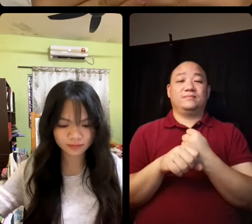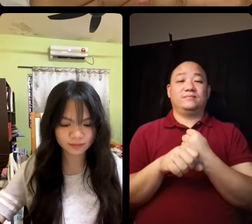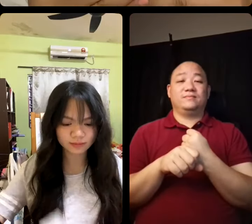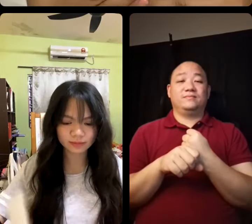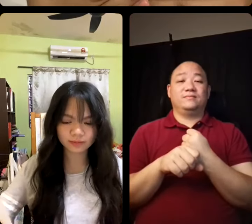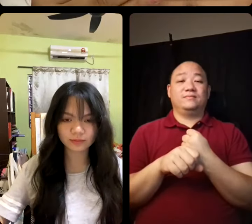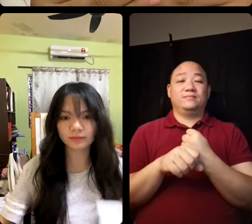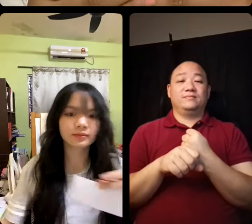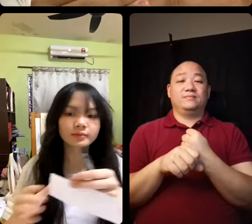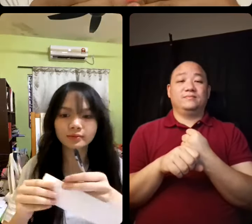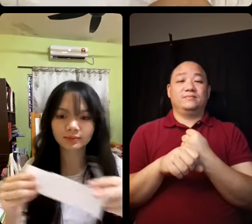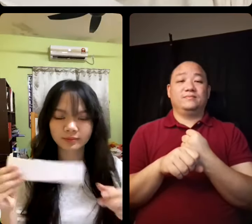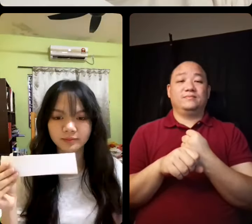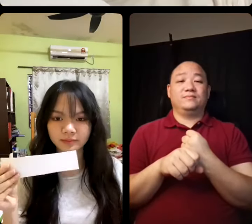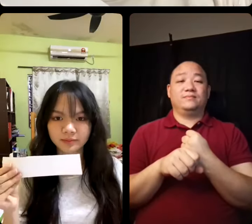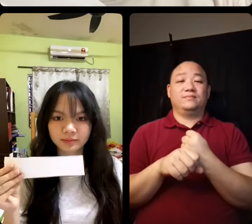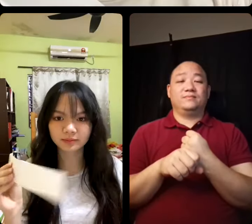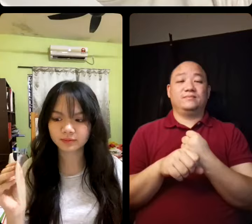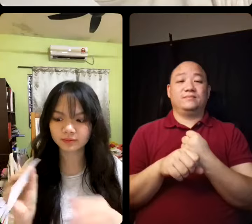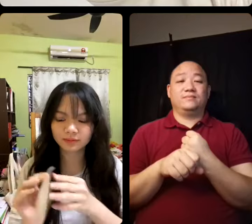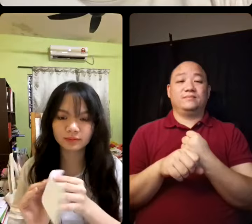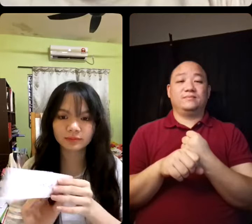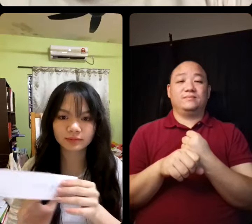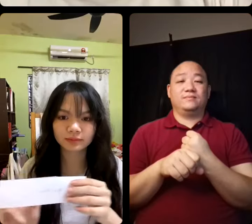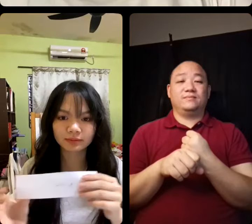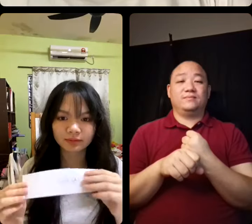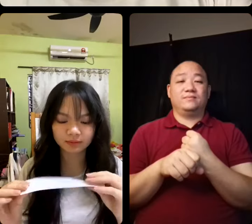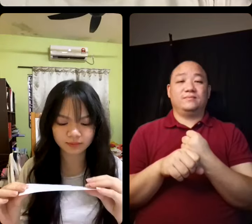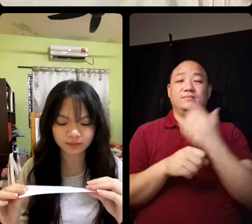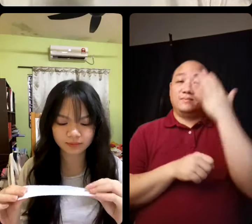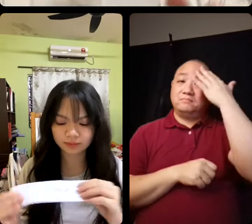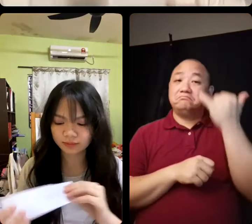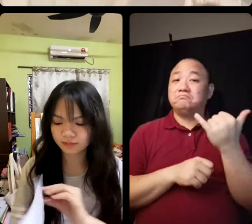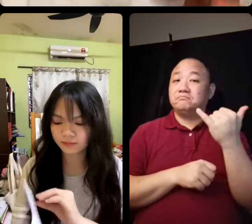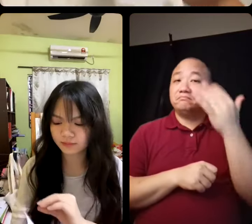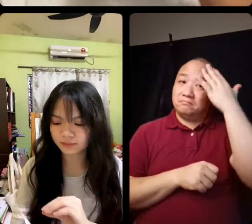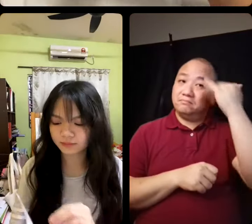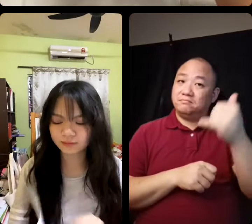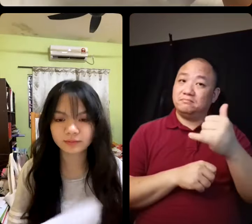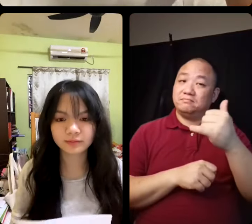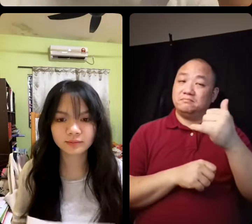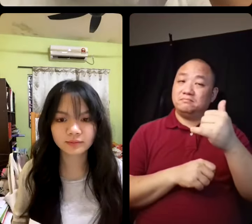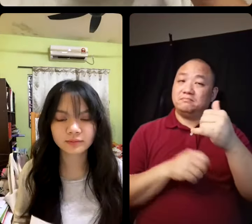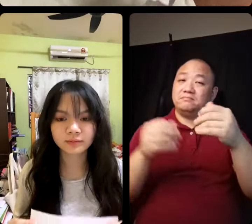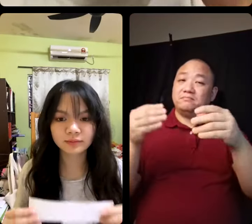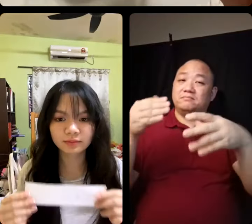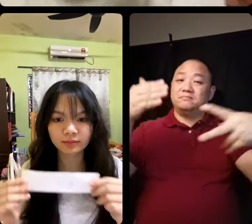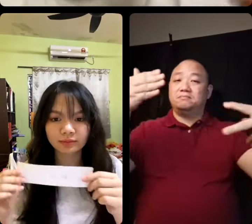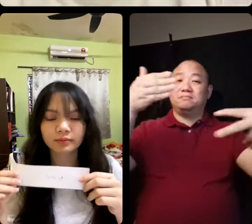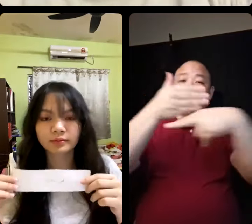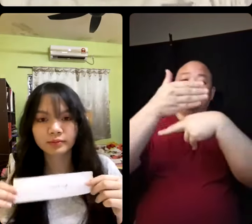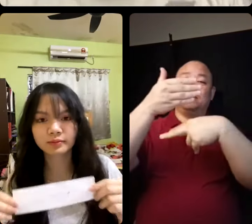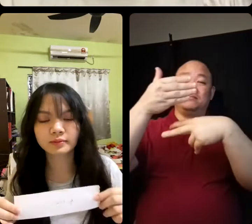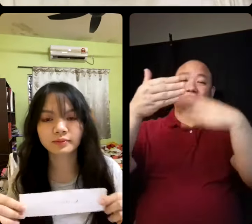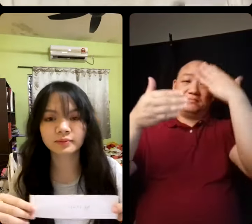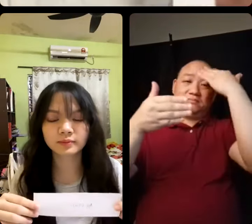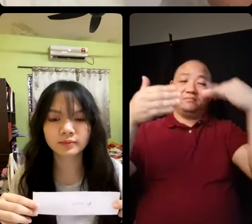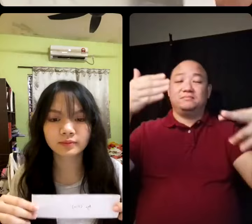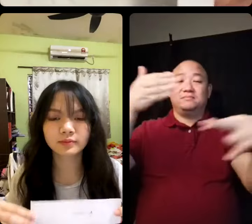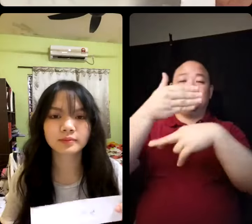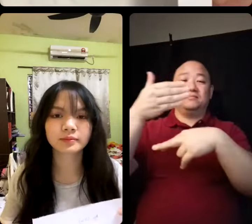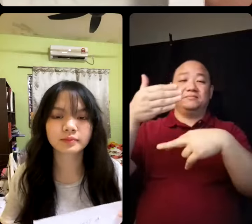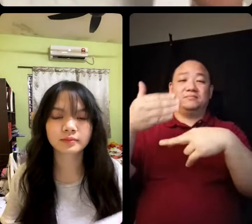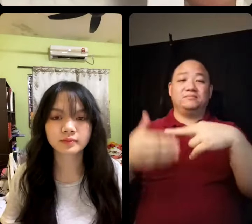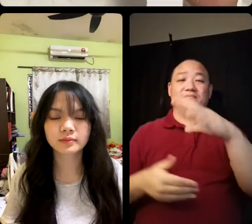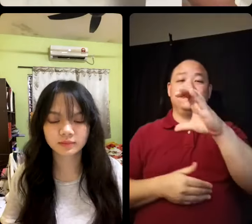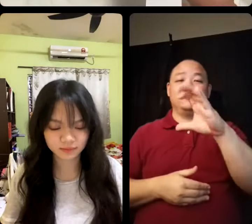20 cm. Why tearing off the 20 cm? Kenapa? Kenapa nak guntingkan 20 cm? Because we have